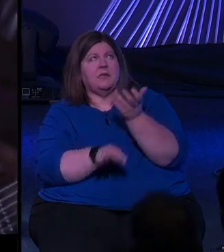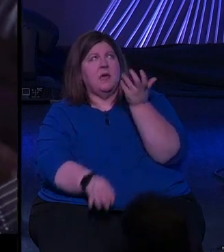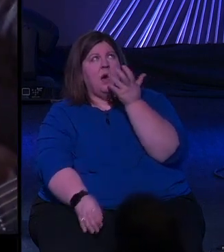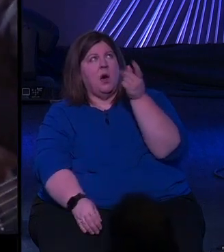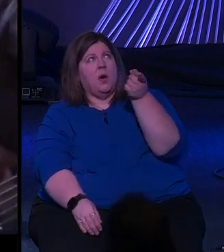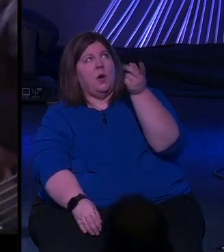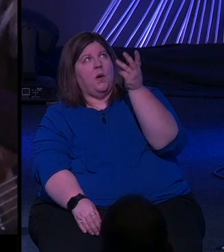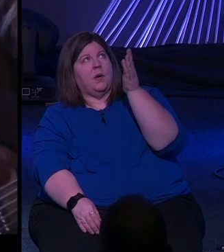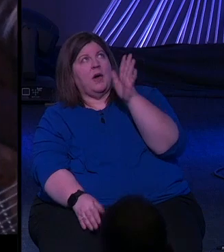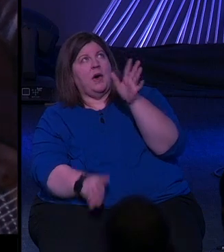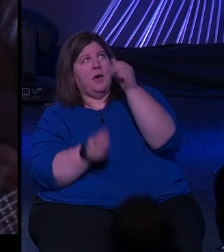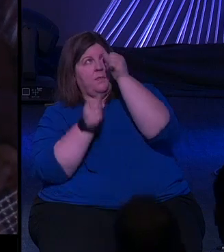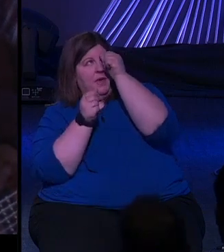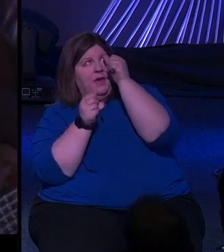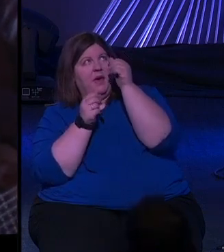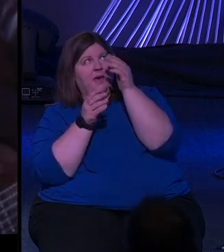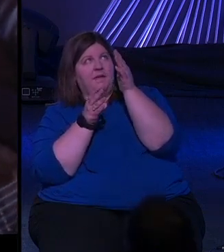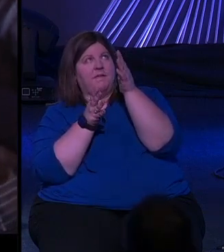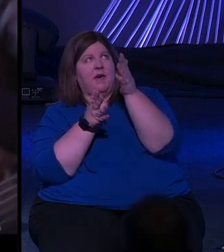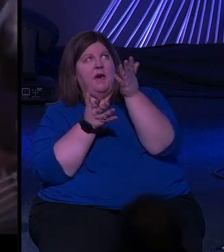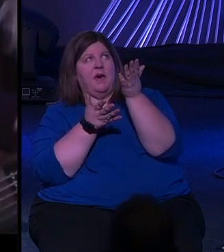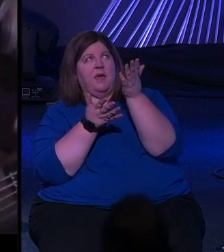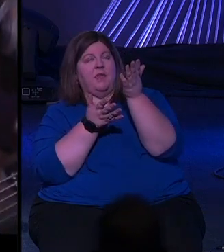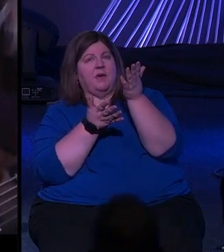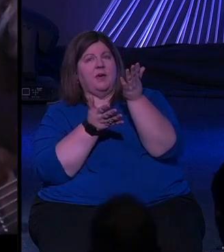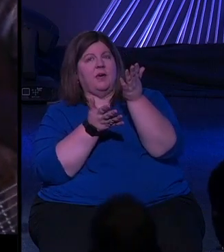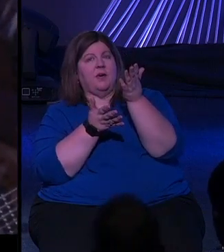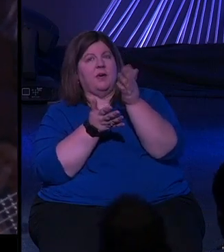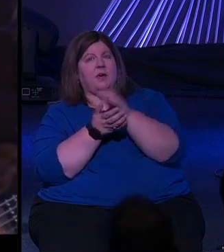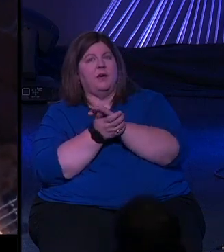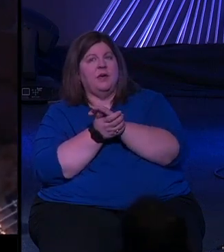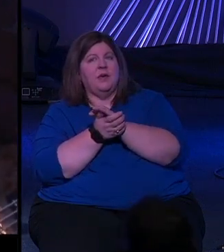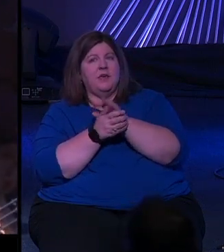faithfulness, O God, my Father.